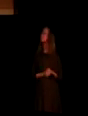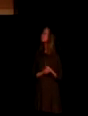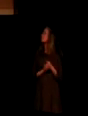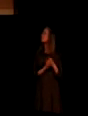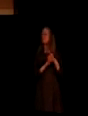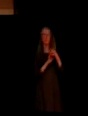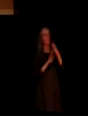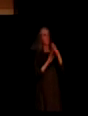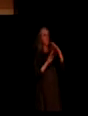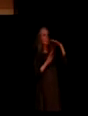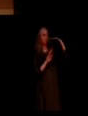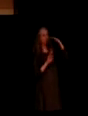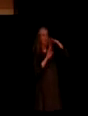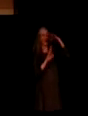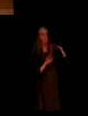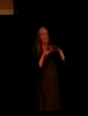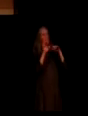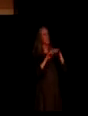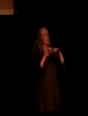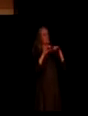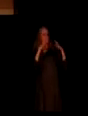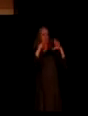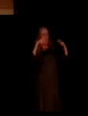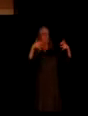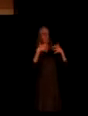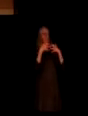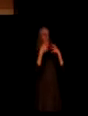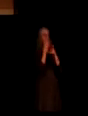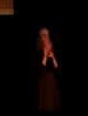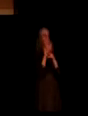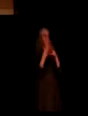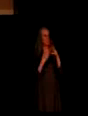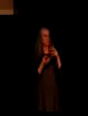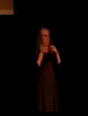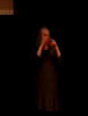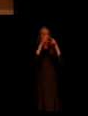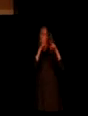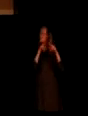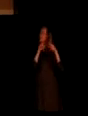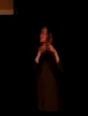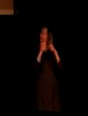as the whole world. It's been going up until